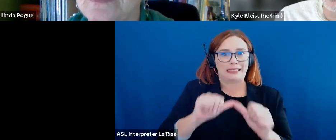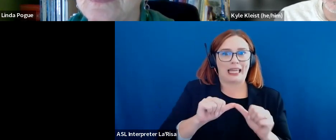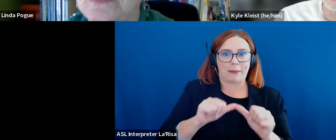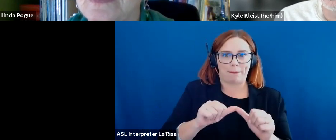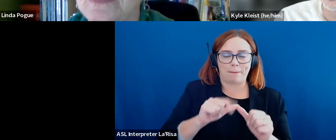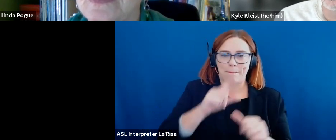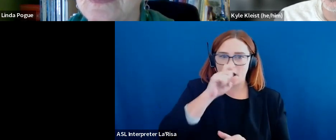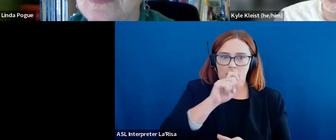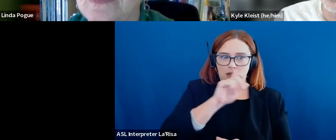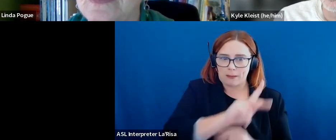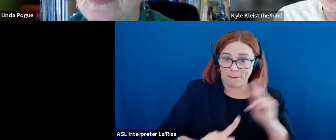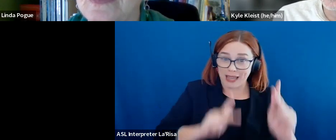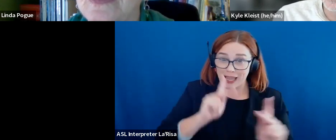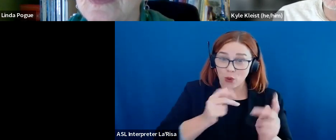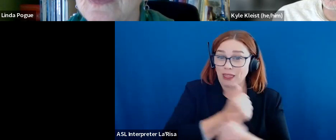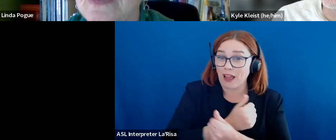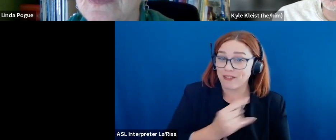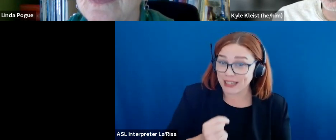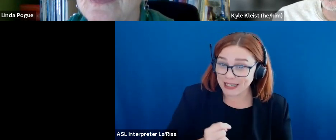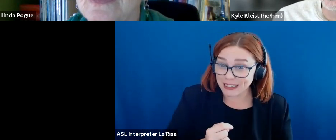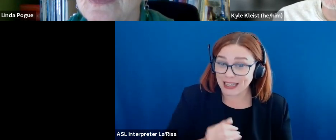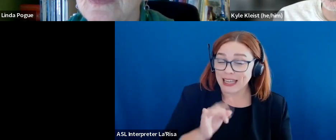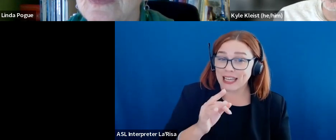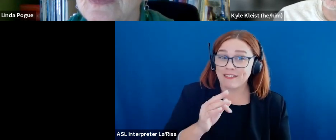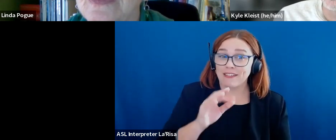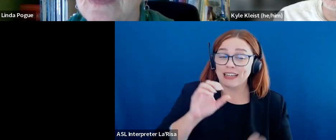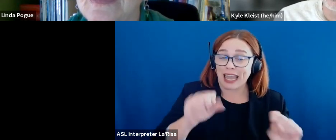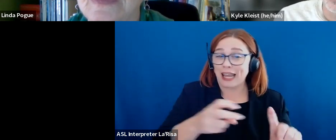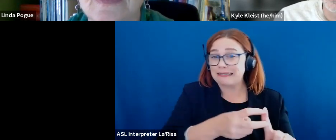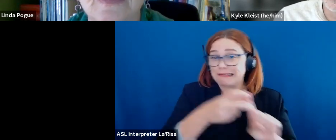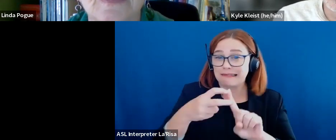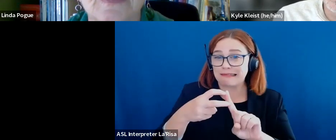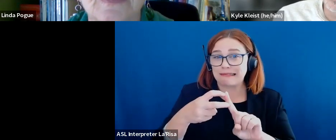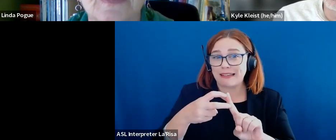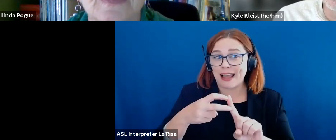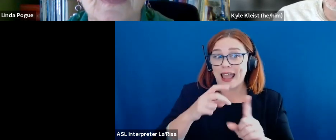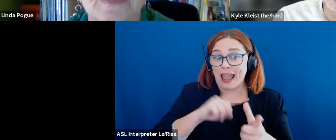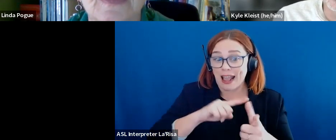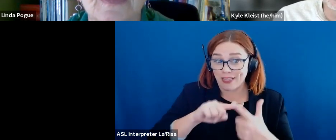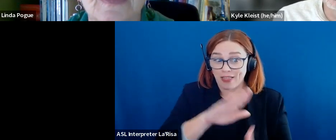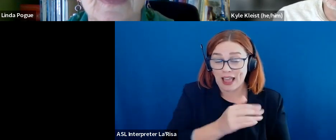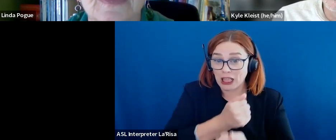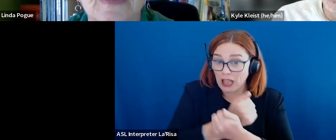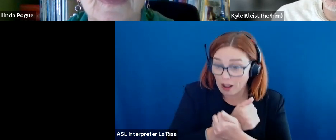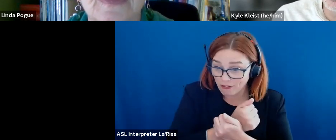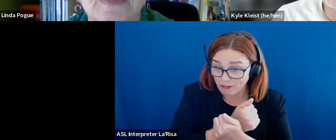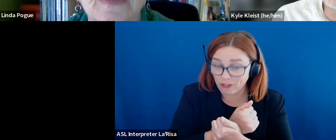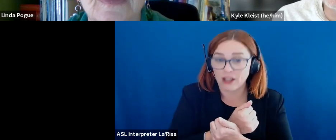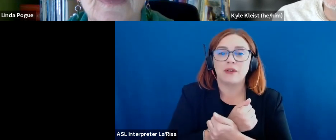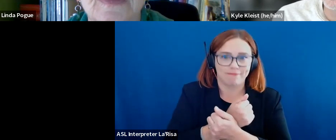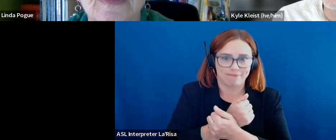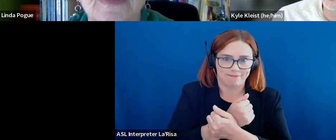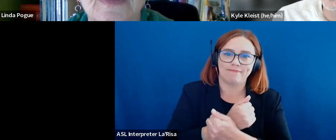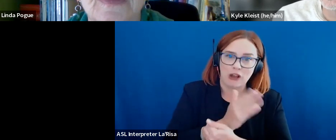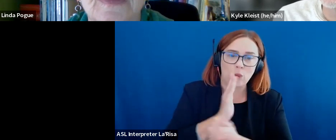volunteering, if we got some great programs. I talked about how much our drivers enjoy volunteering. But what are some